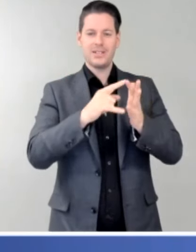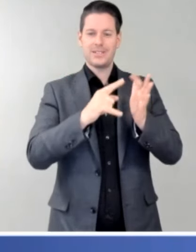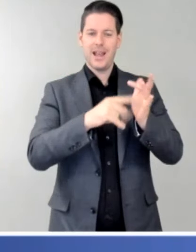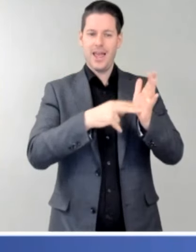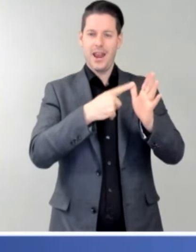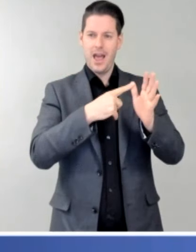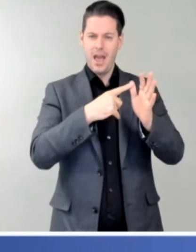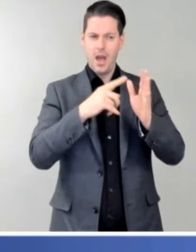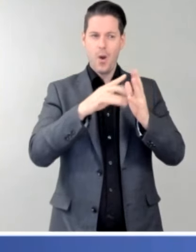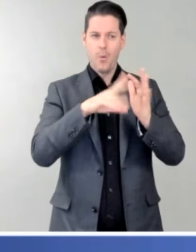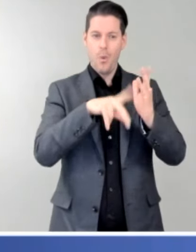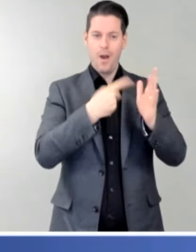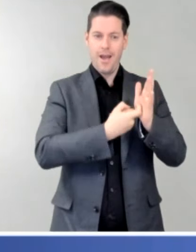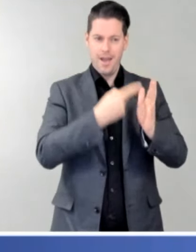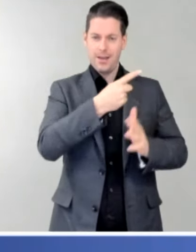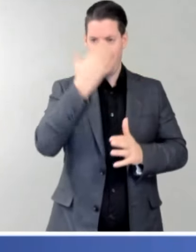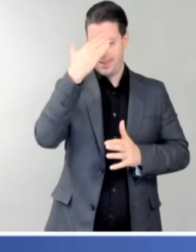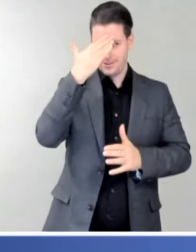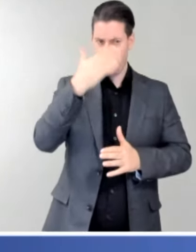warm welcome to country.